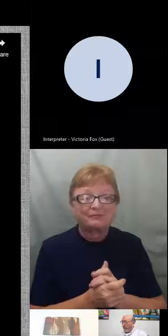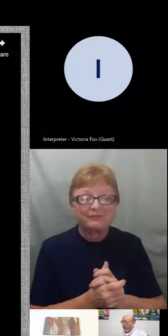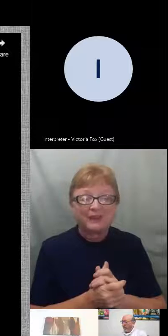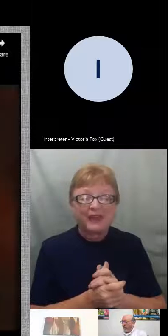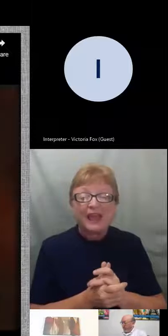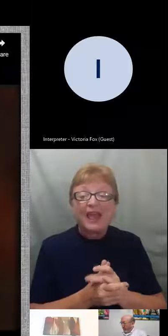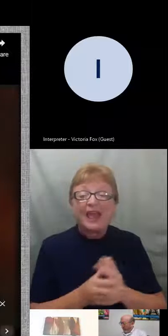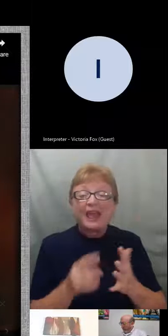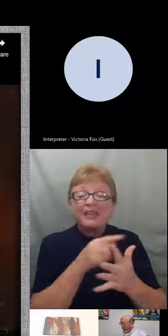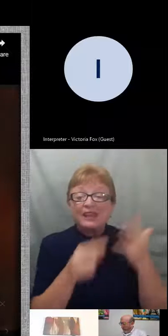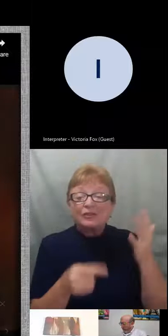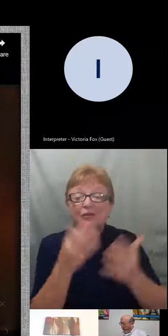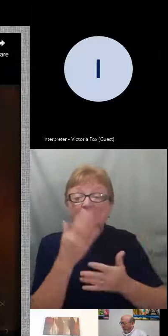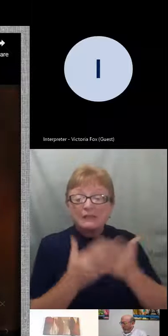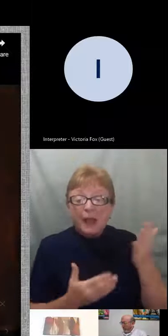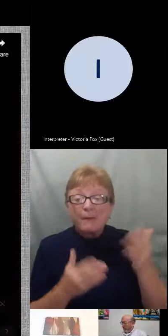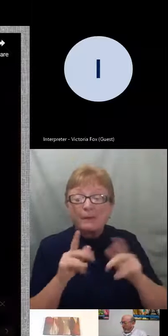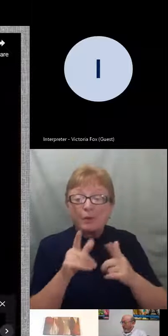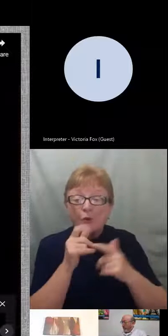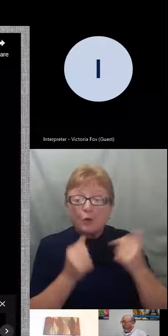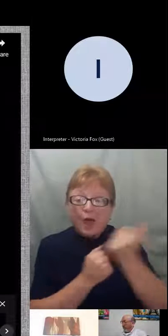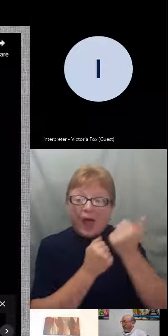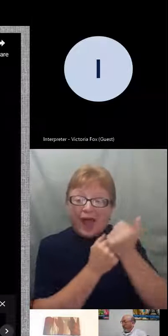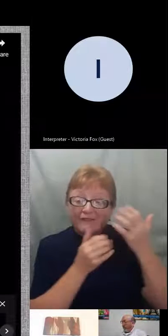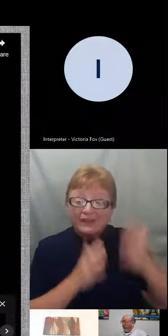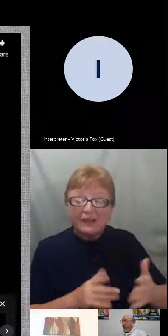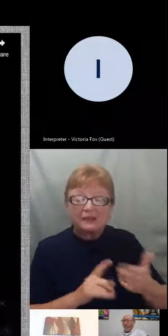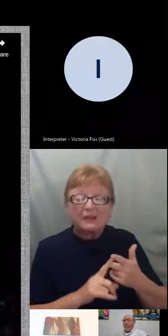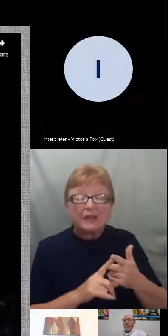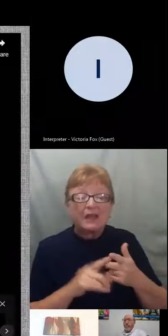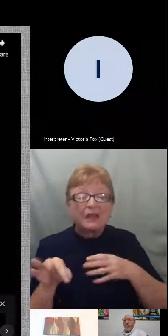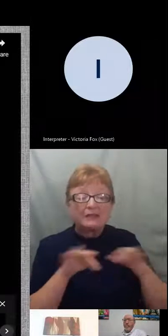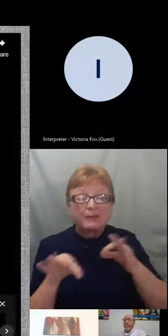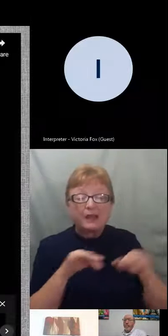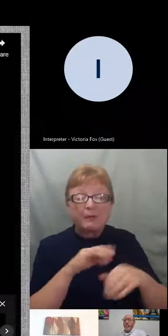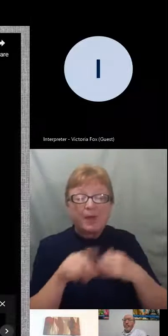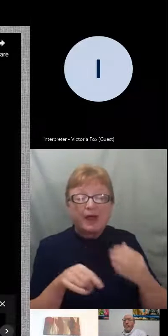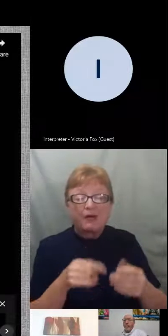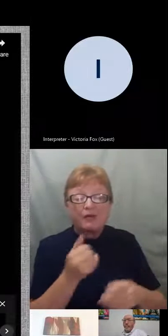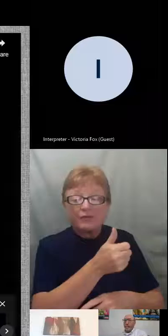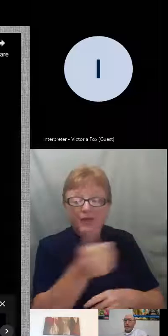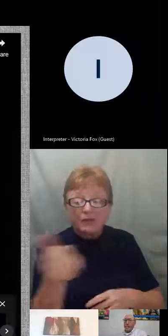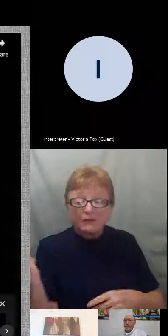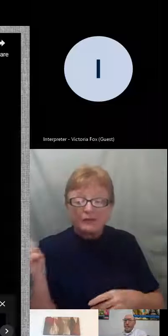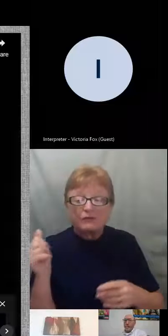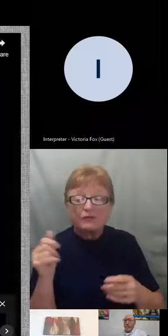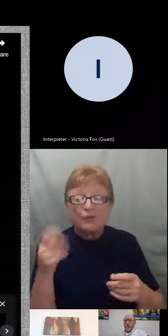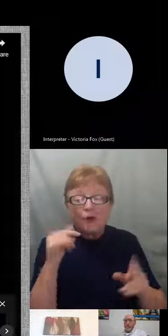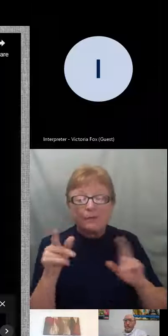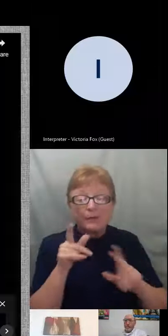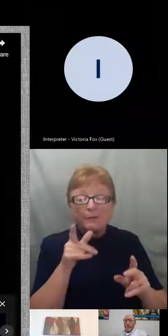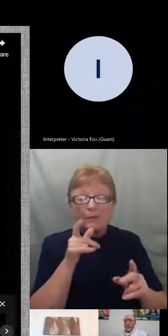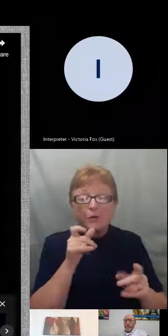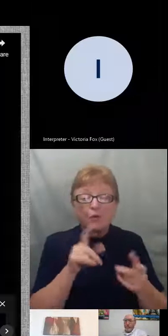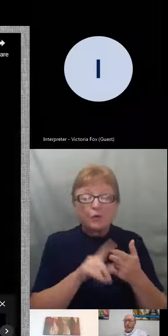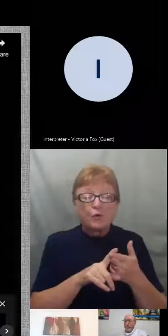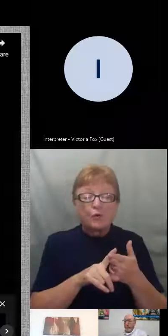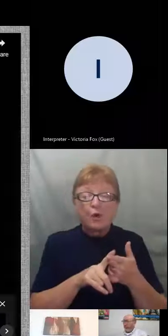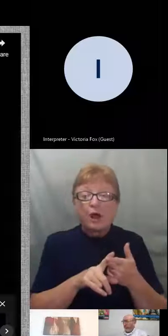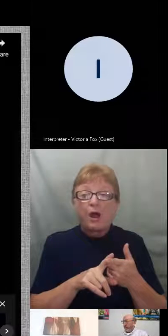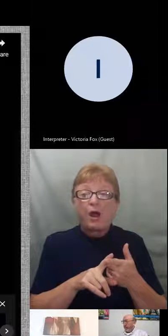These are some advocates talking about being advocates for people beyond themselves.